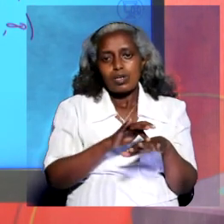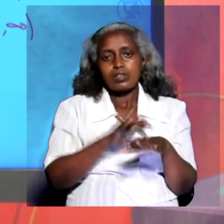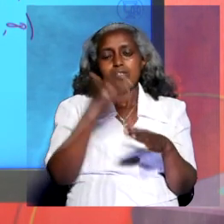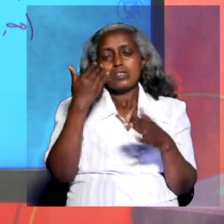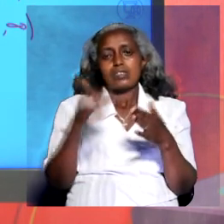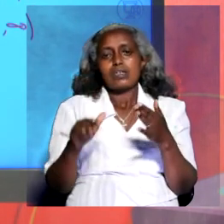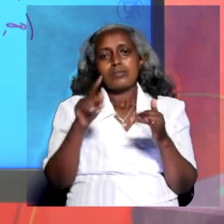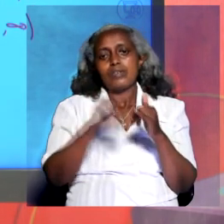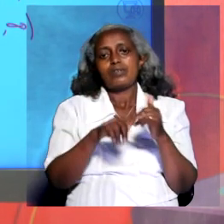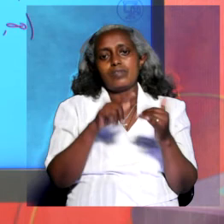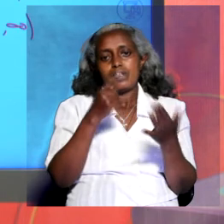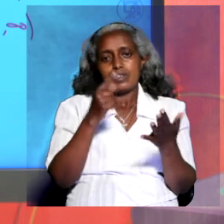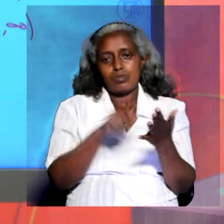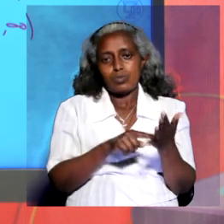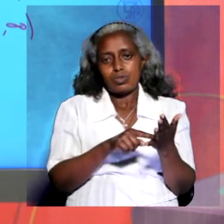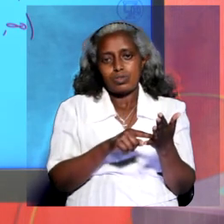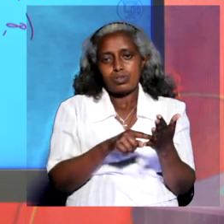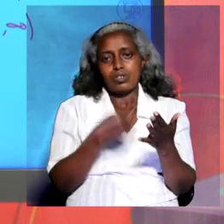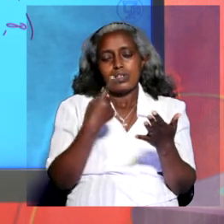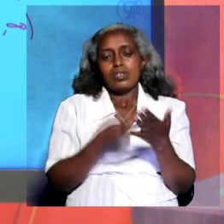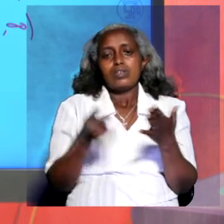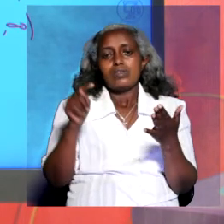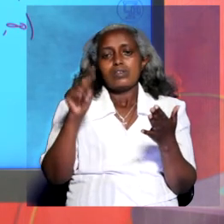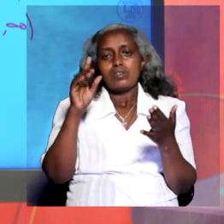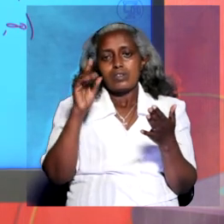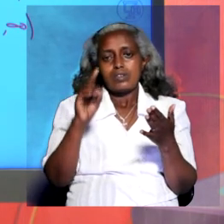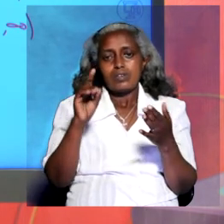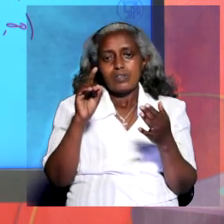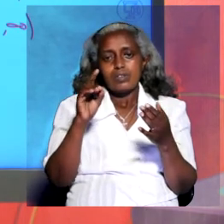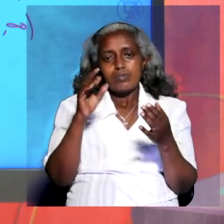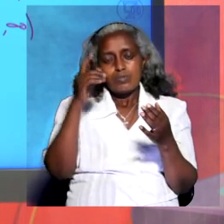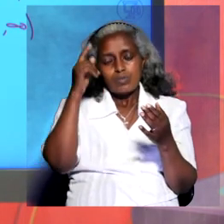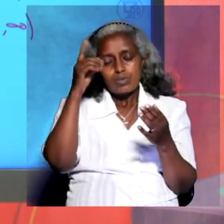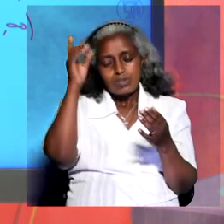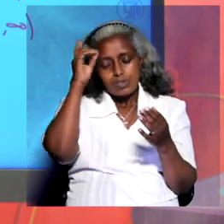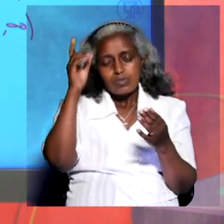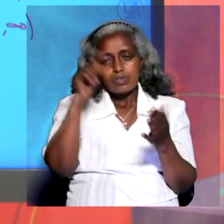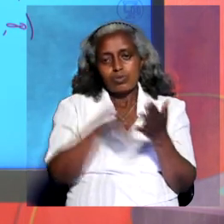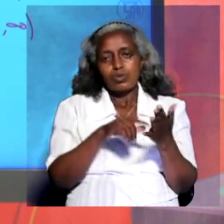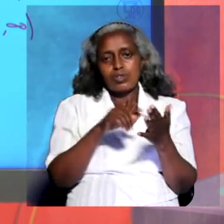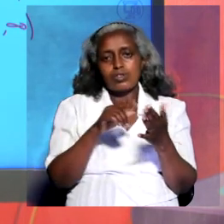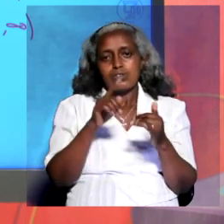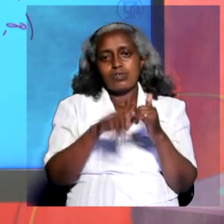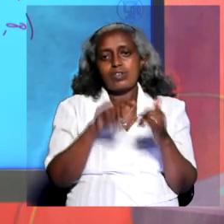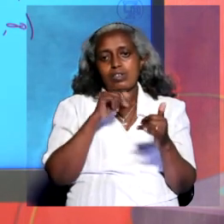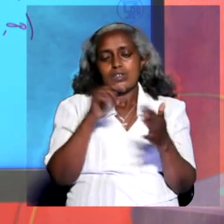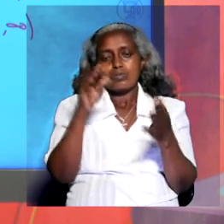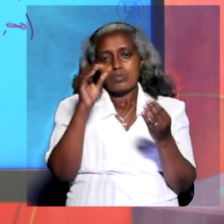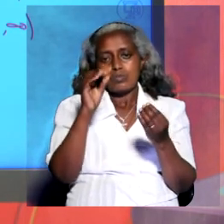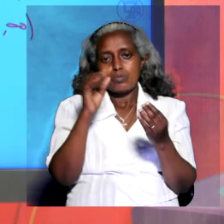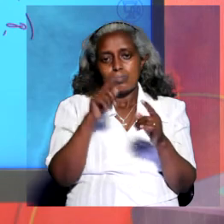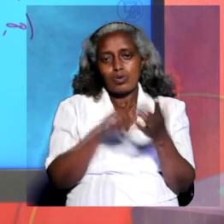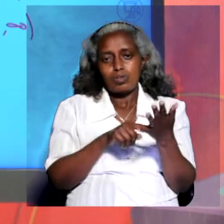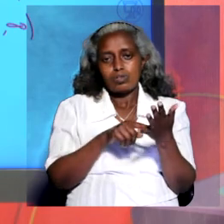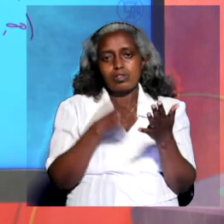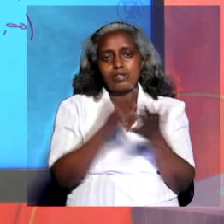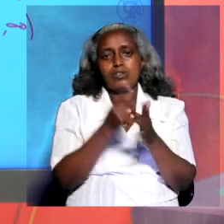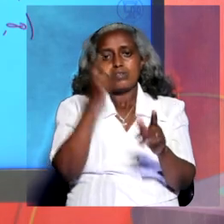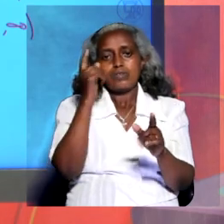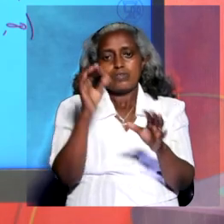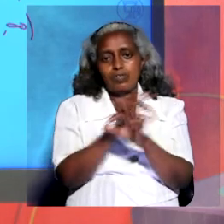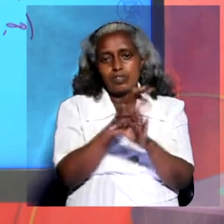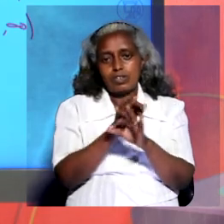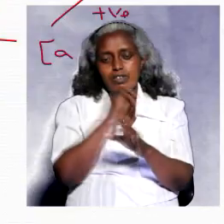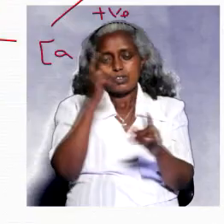some infinite points. But if the derivative is 0 at finite point, that function will be strictly